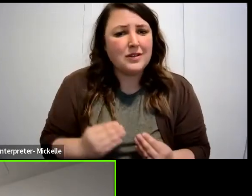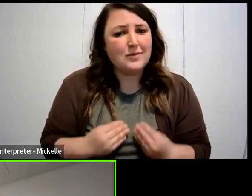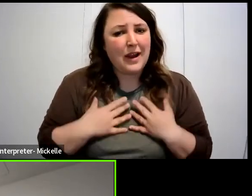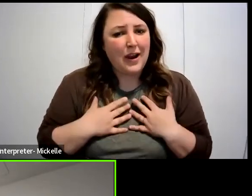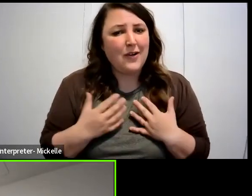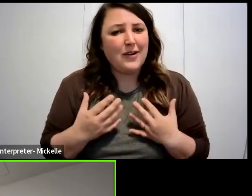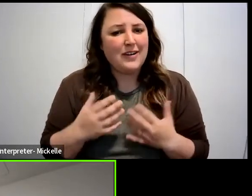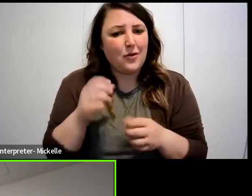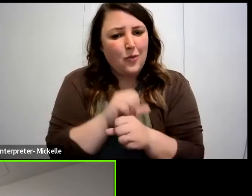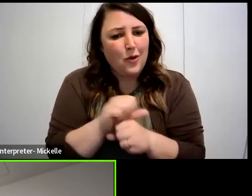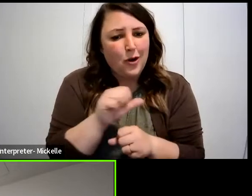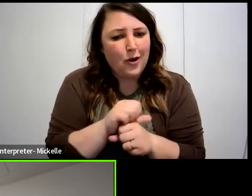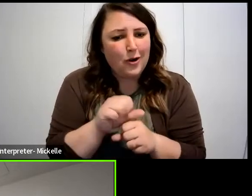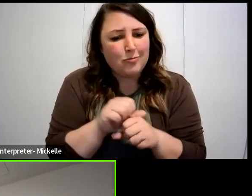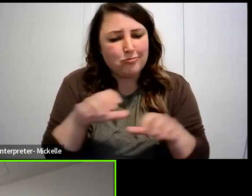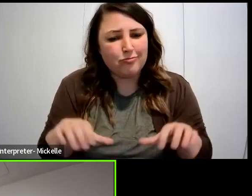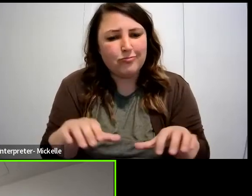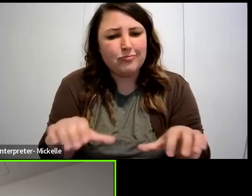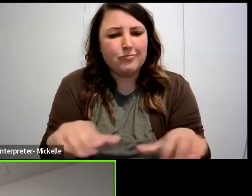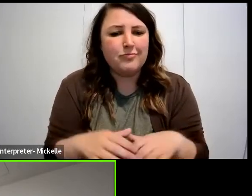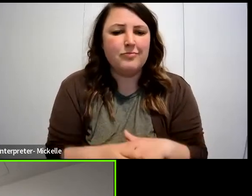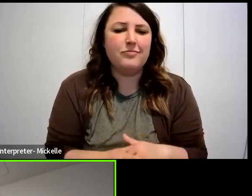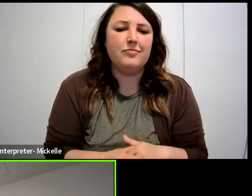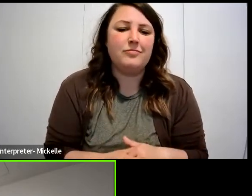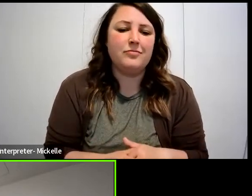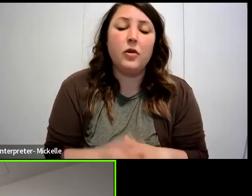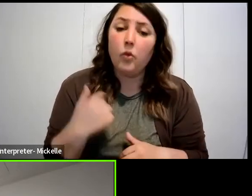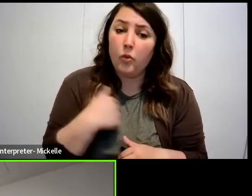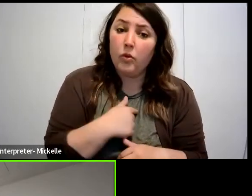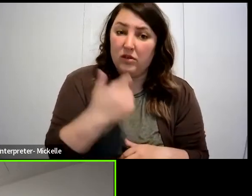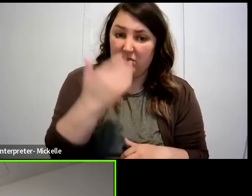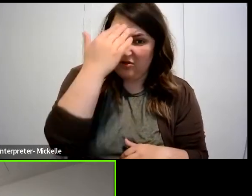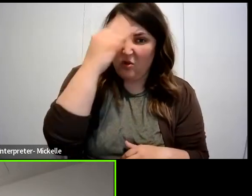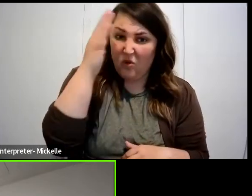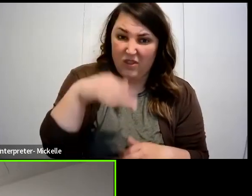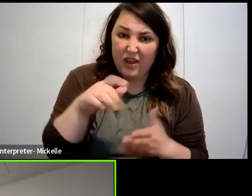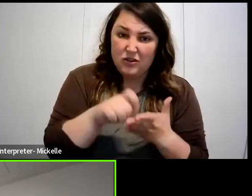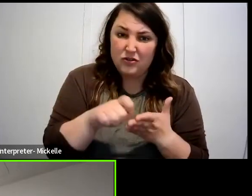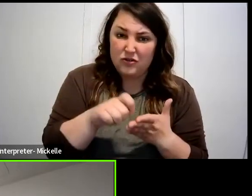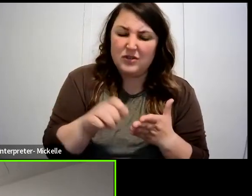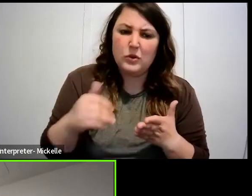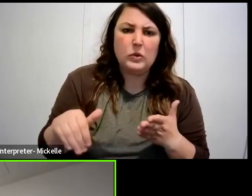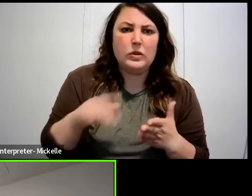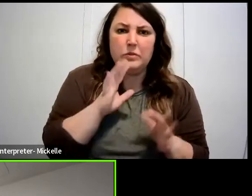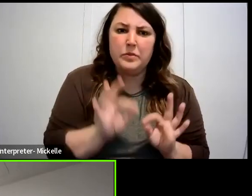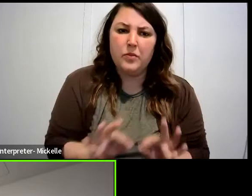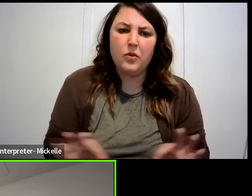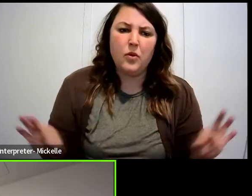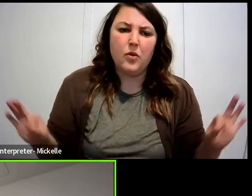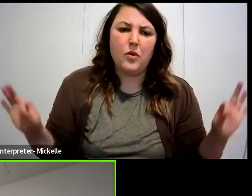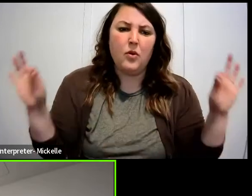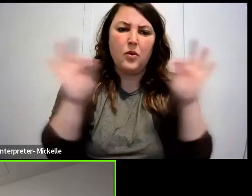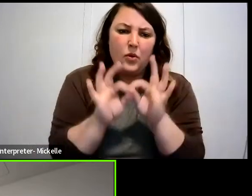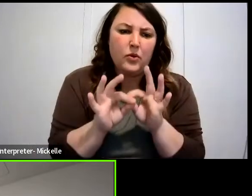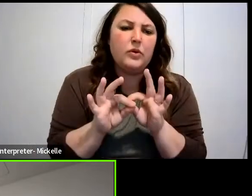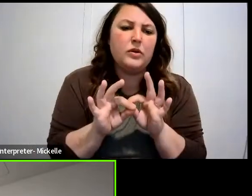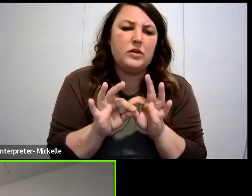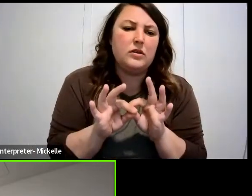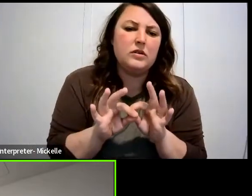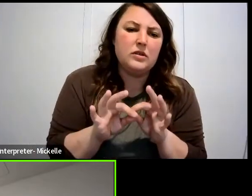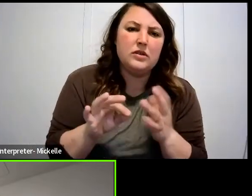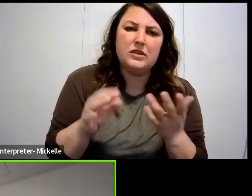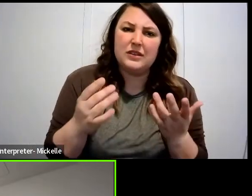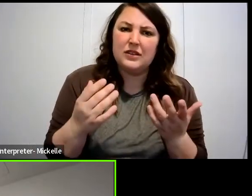work. We are all aware that journalism is of utmost importance in countering misinformation, disinformation, and